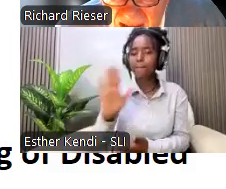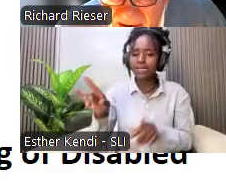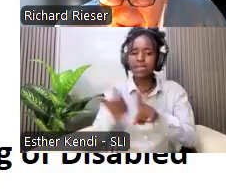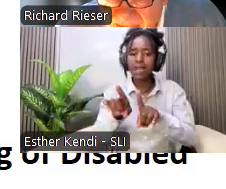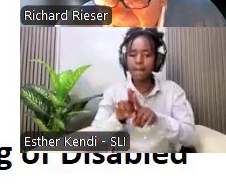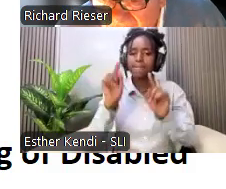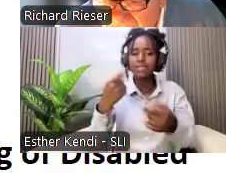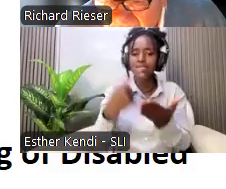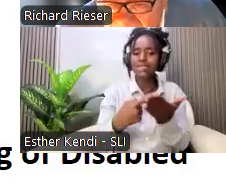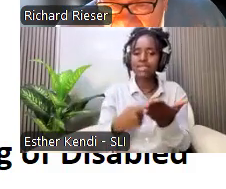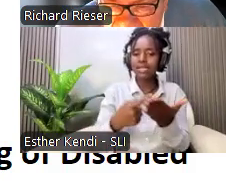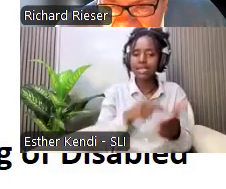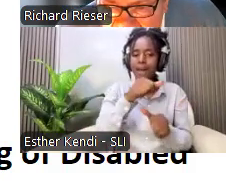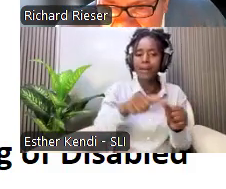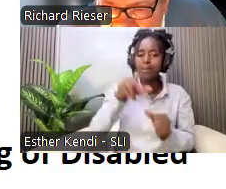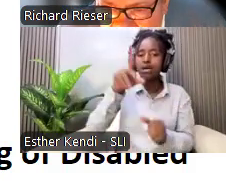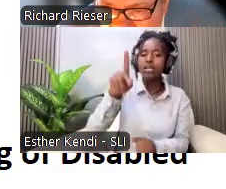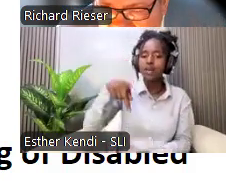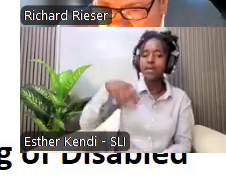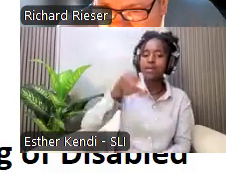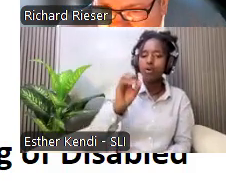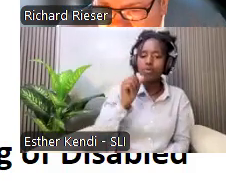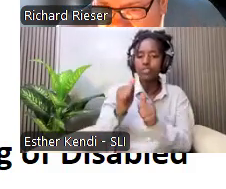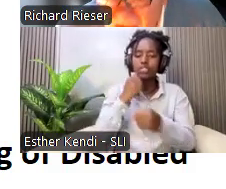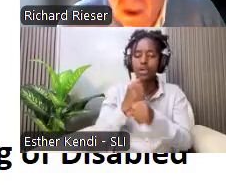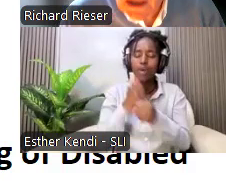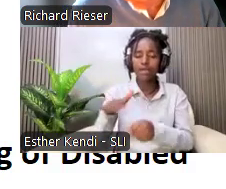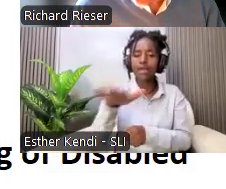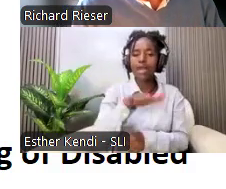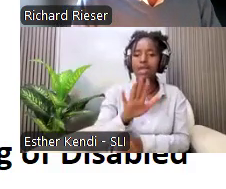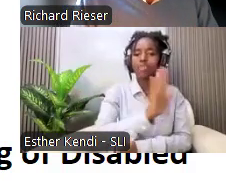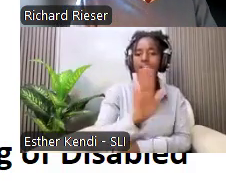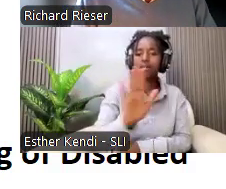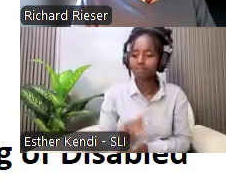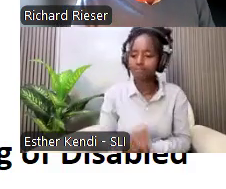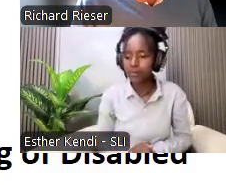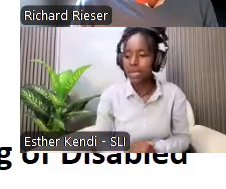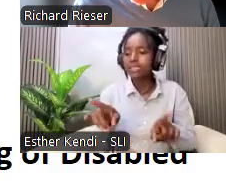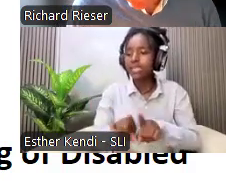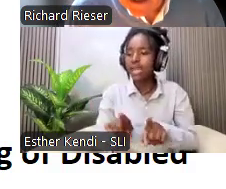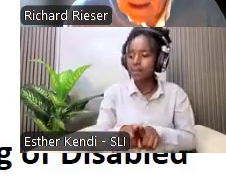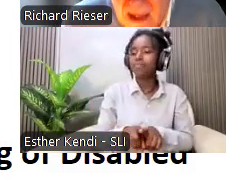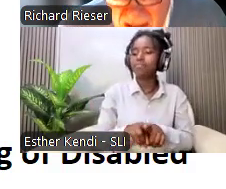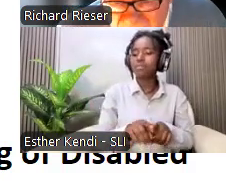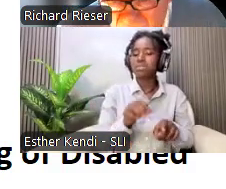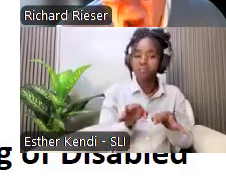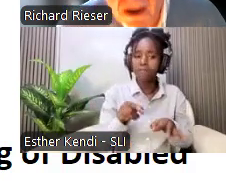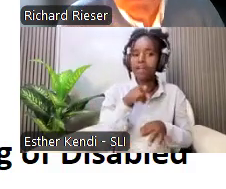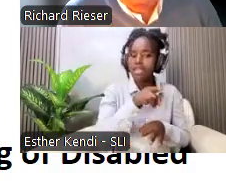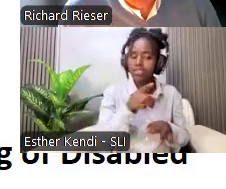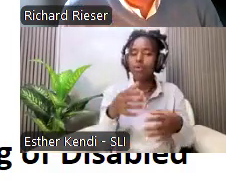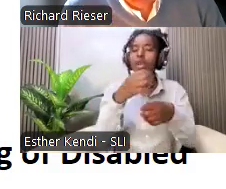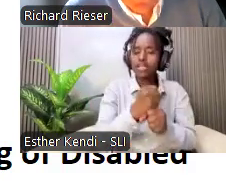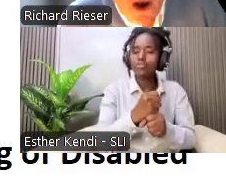in that area. Do they allow disabled people and their organizations to lead in any campaign and so on?